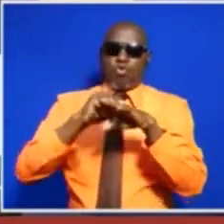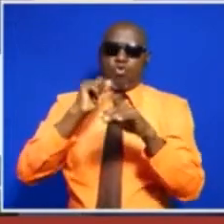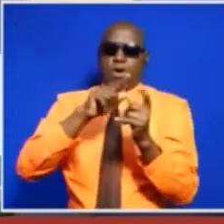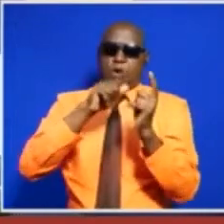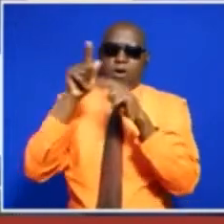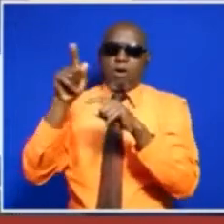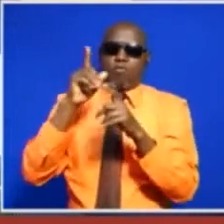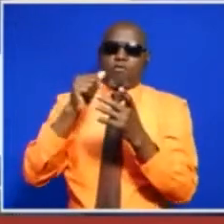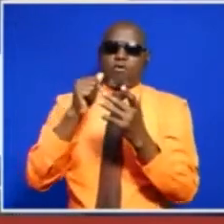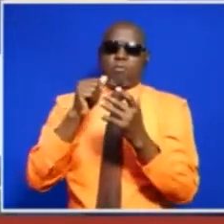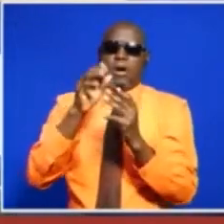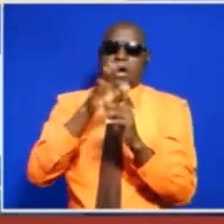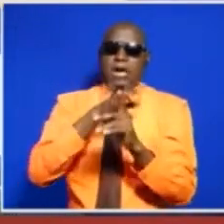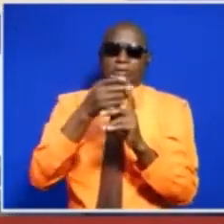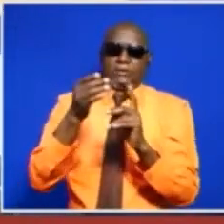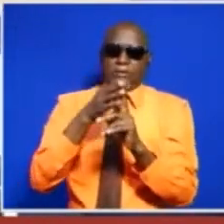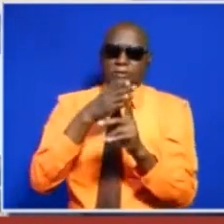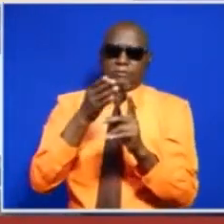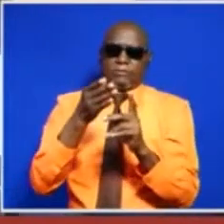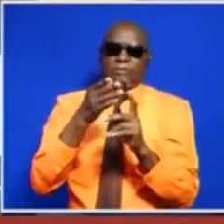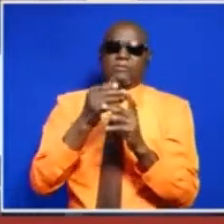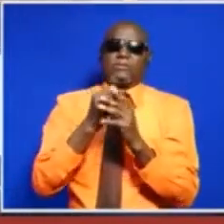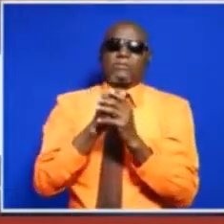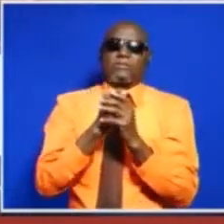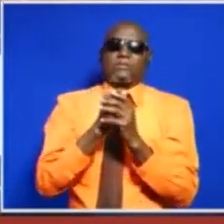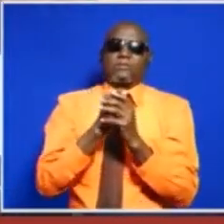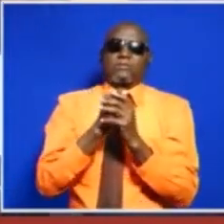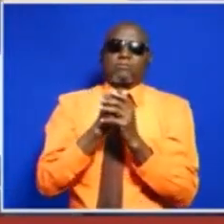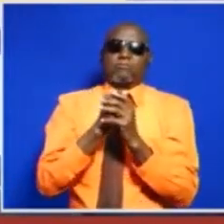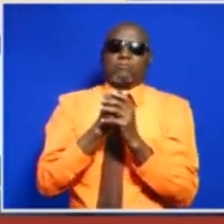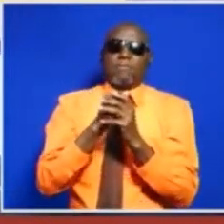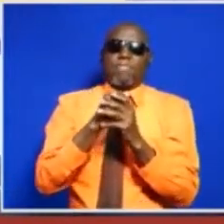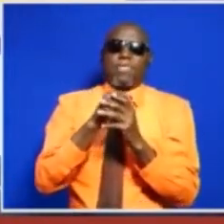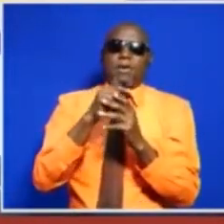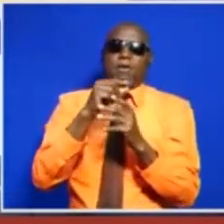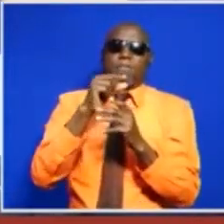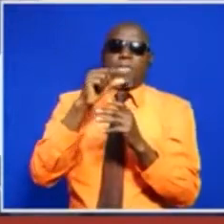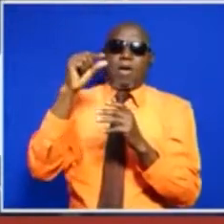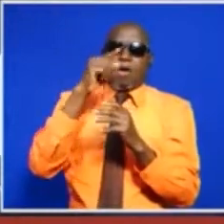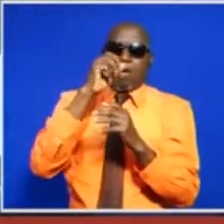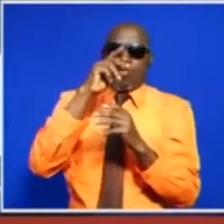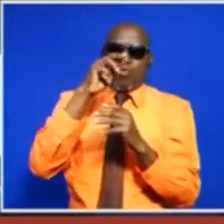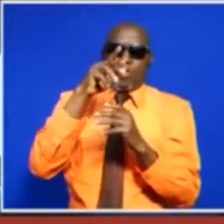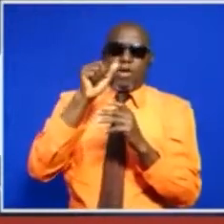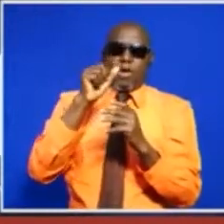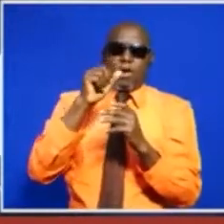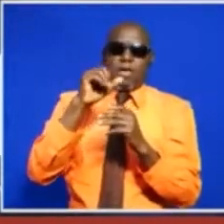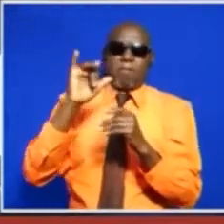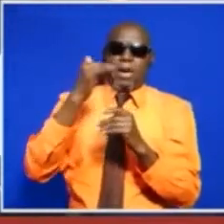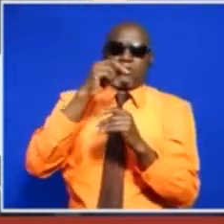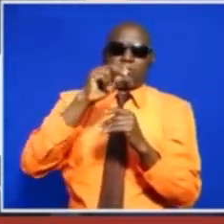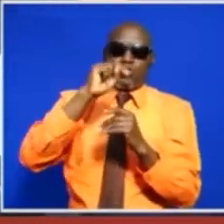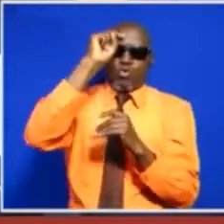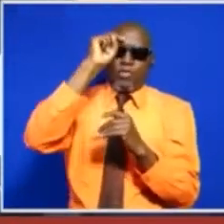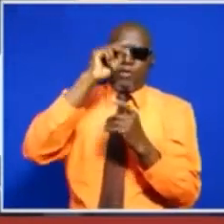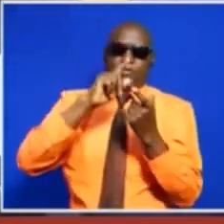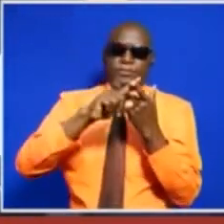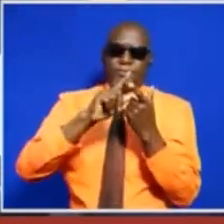from harassing the Honorable James Mwangi Gakuya of Embakasi North and the